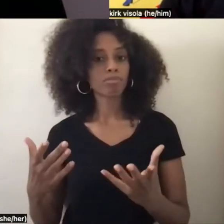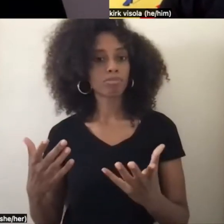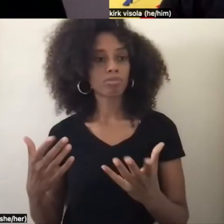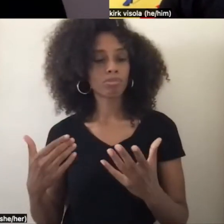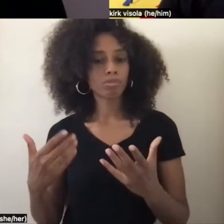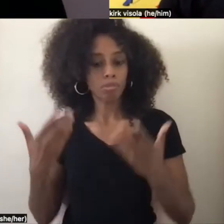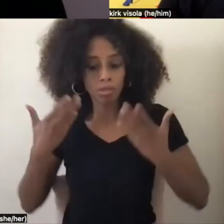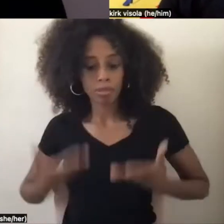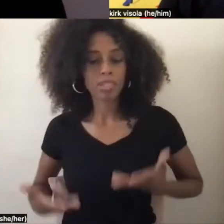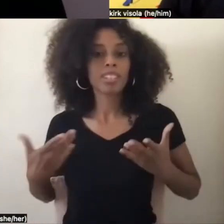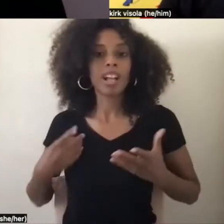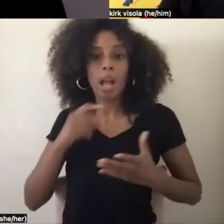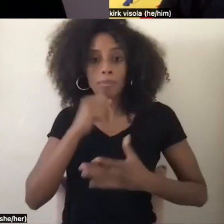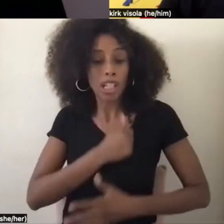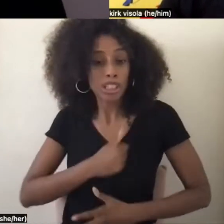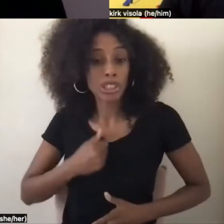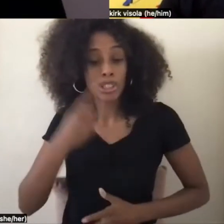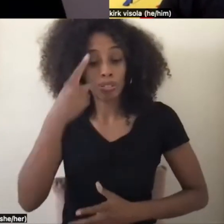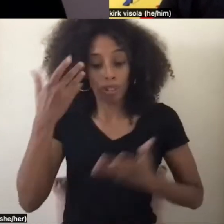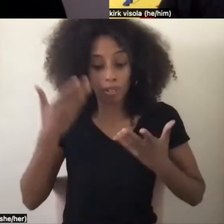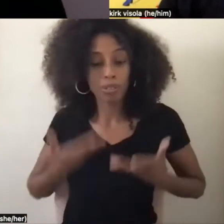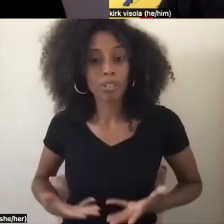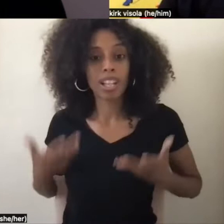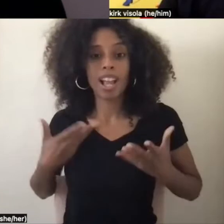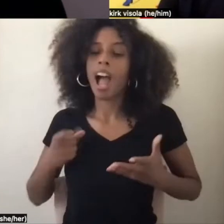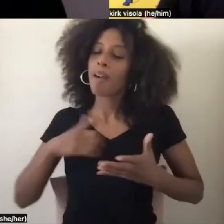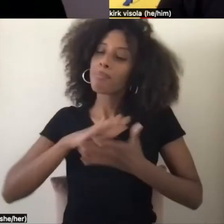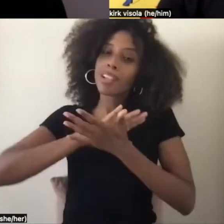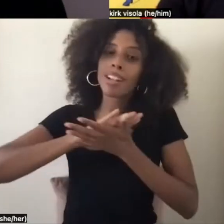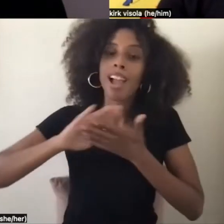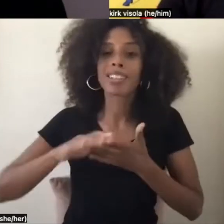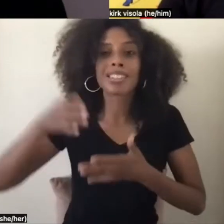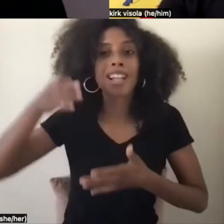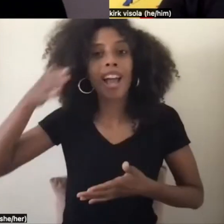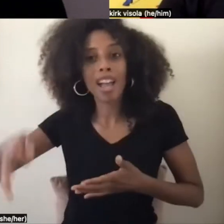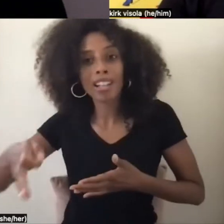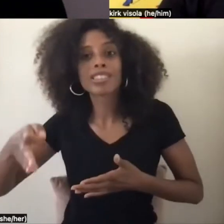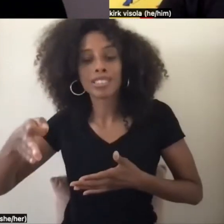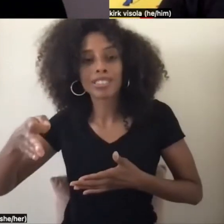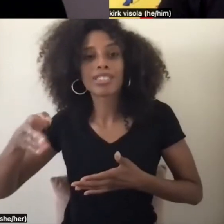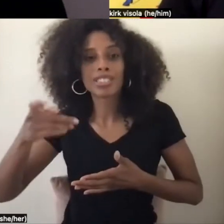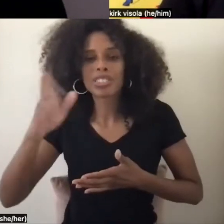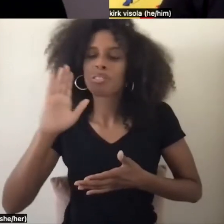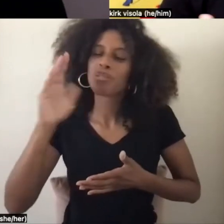me. I'm the nicest asshole you've ever met, is how I like to describe myself, right? Like, that's just